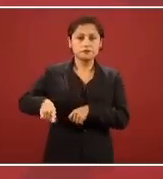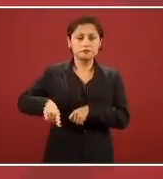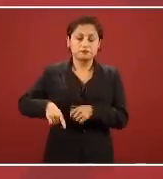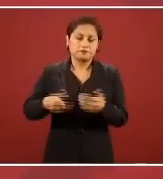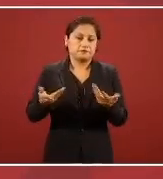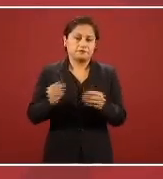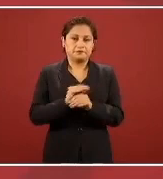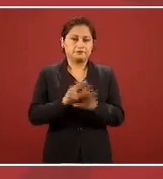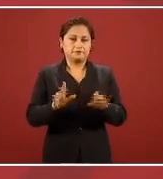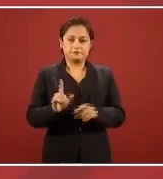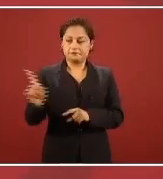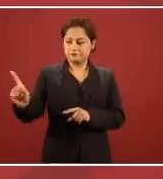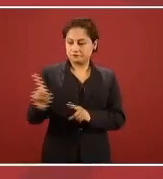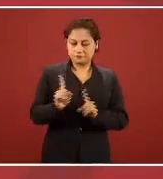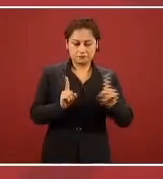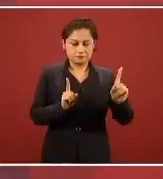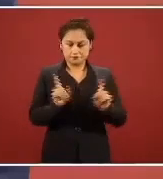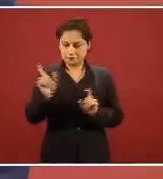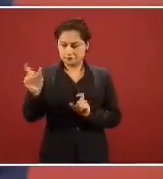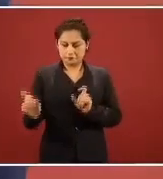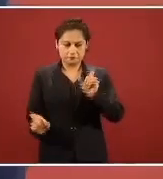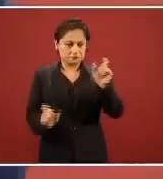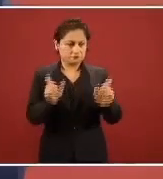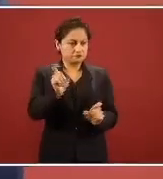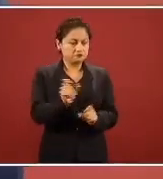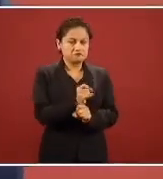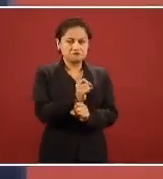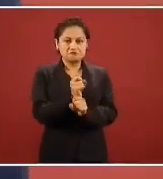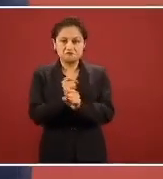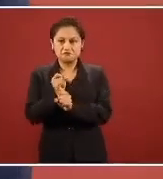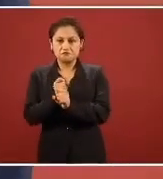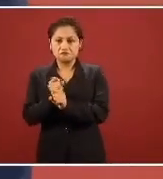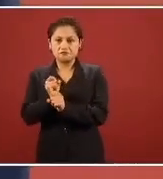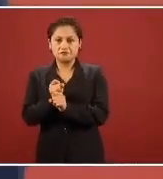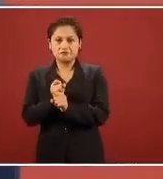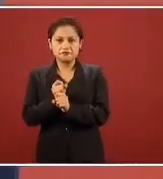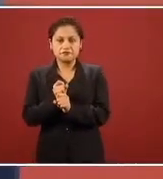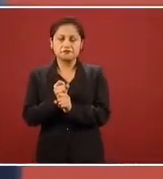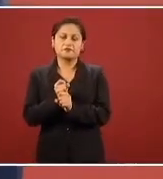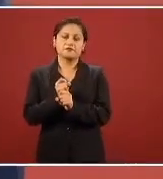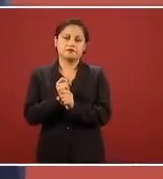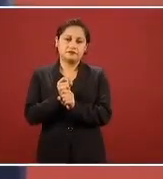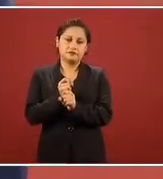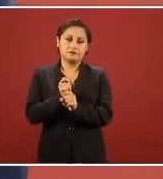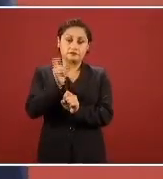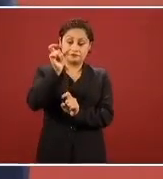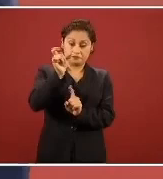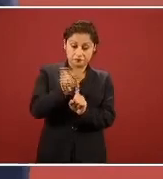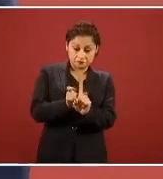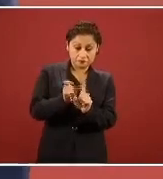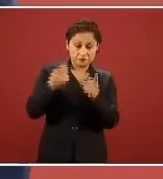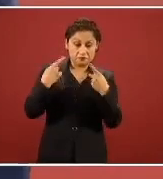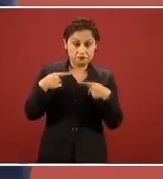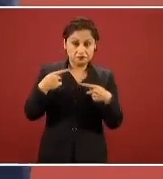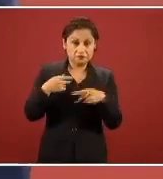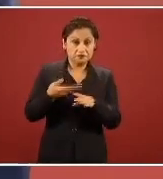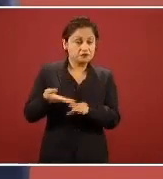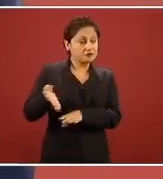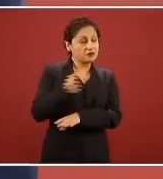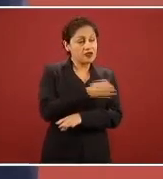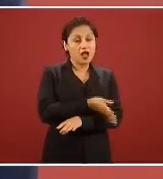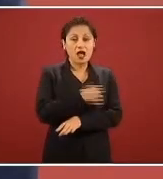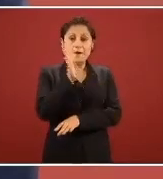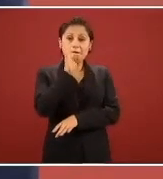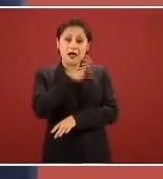investigarlos. Well, we need to investigate them and prevent them. Que si tienen malos antecedentes, that that if they have bad antecedents,